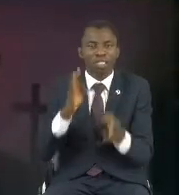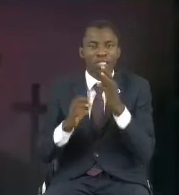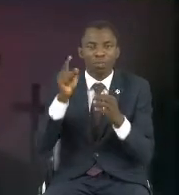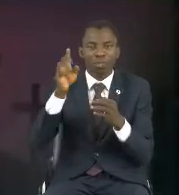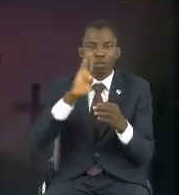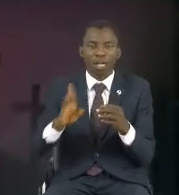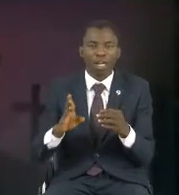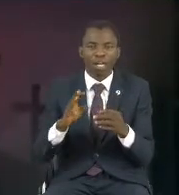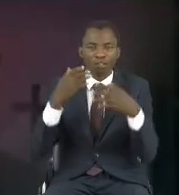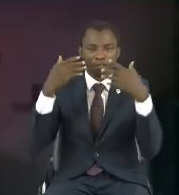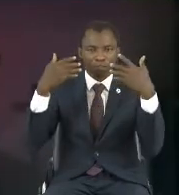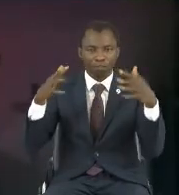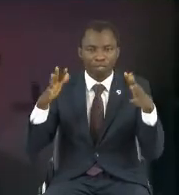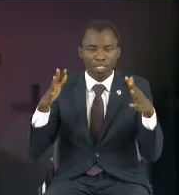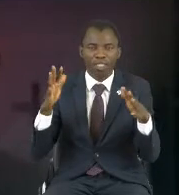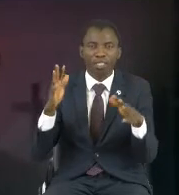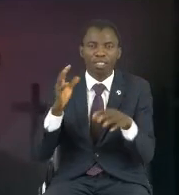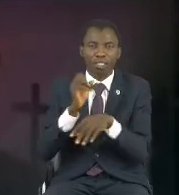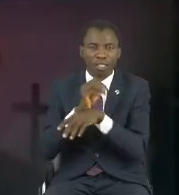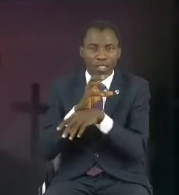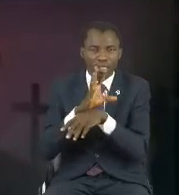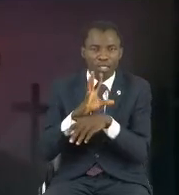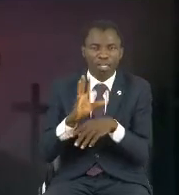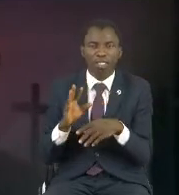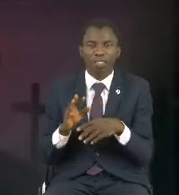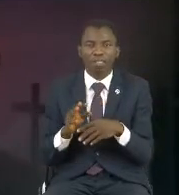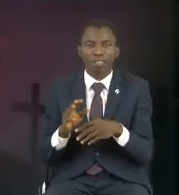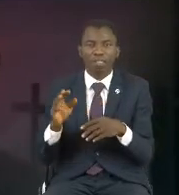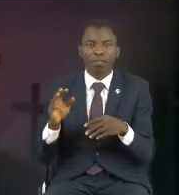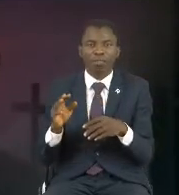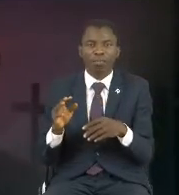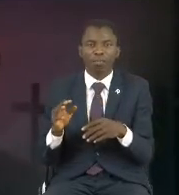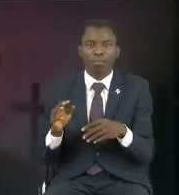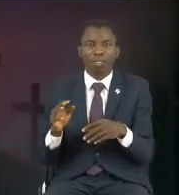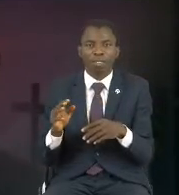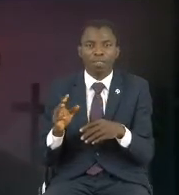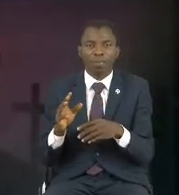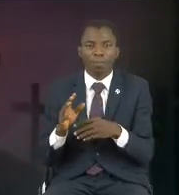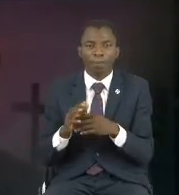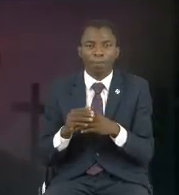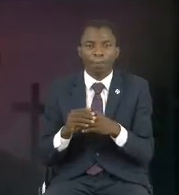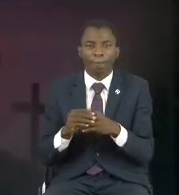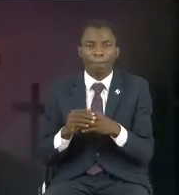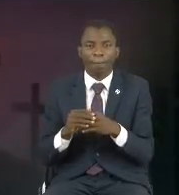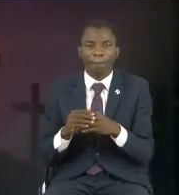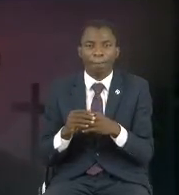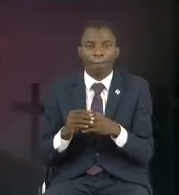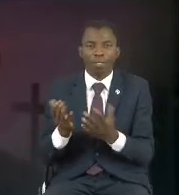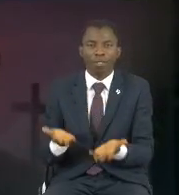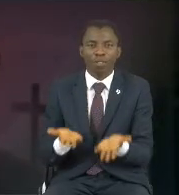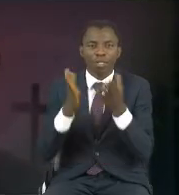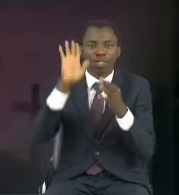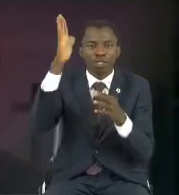your hand and wave your hand to me so that we know you have finished.